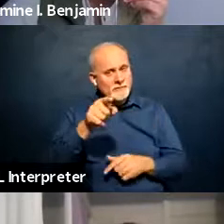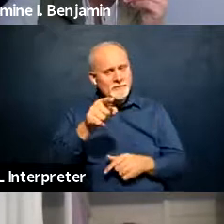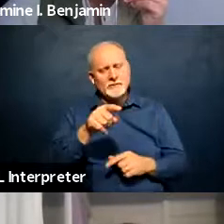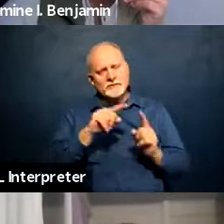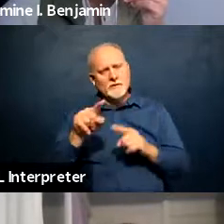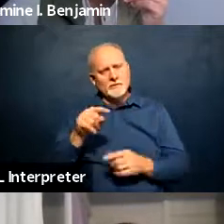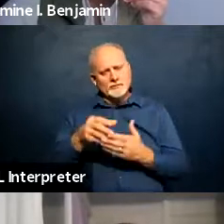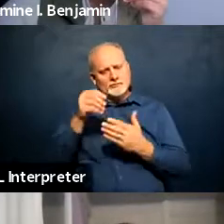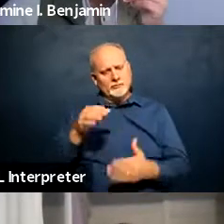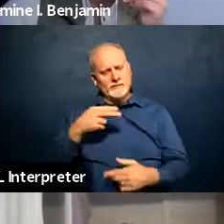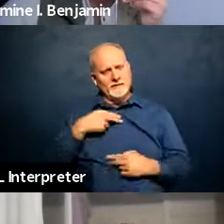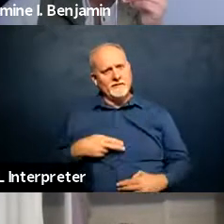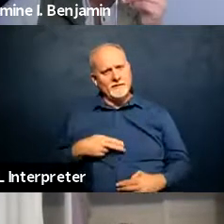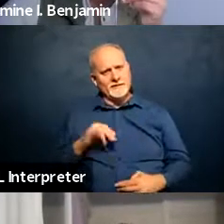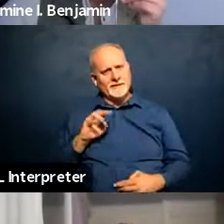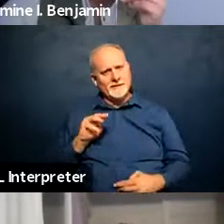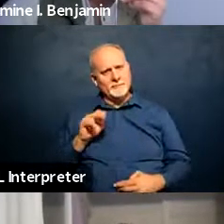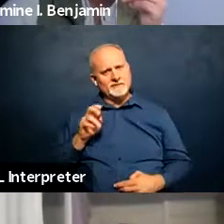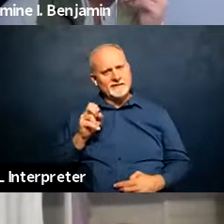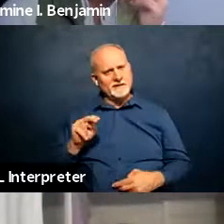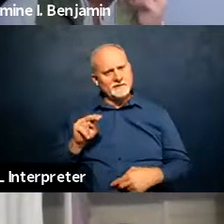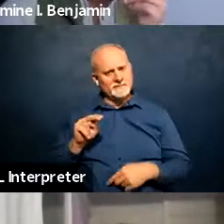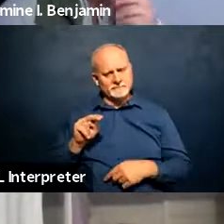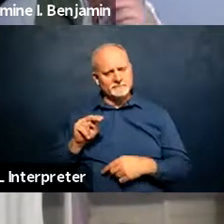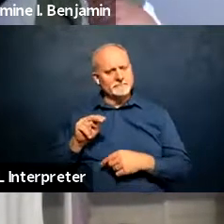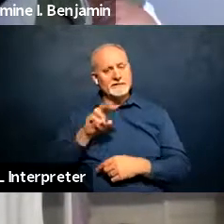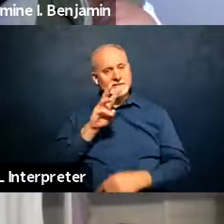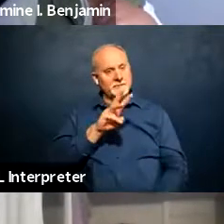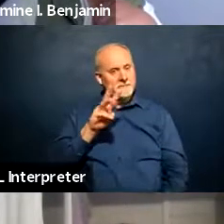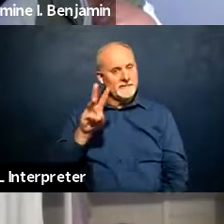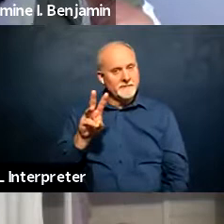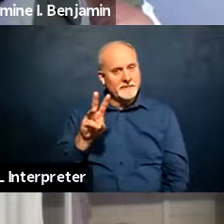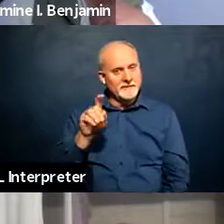the Student Health Immunization webpage at